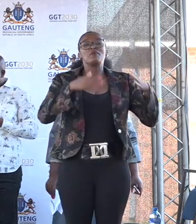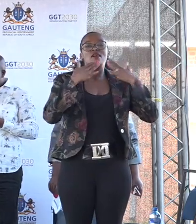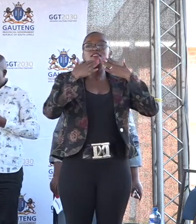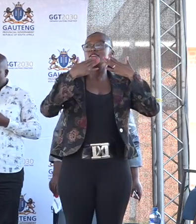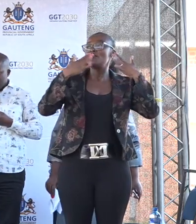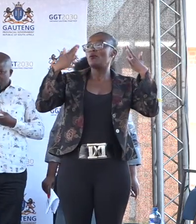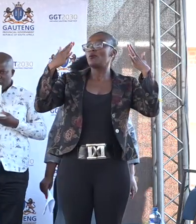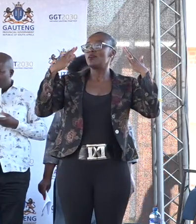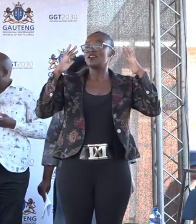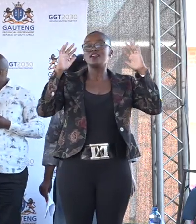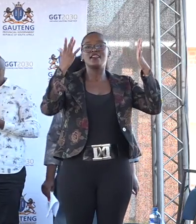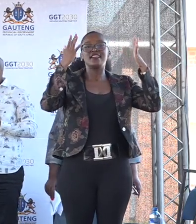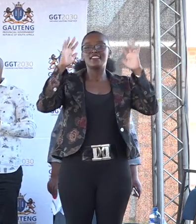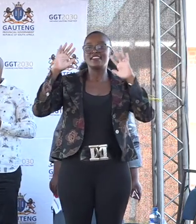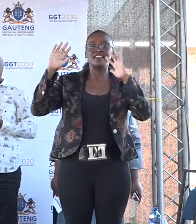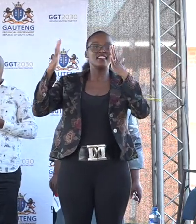Malibongwe.